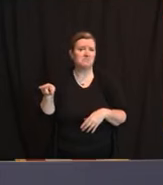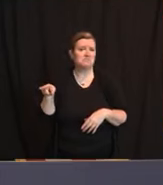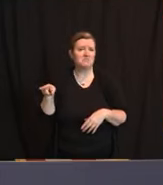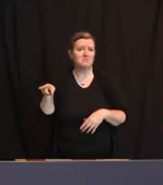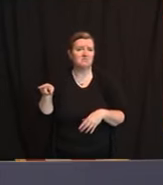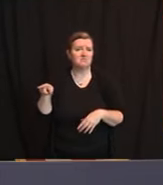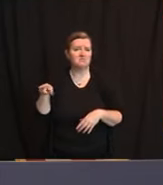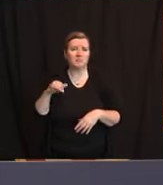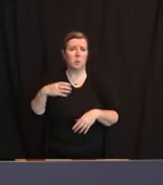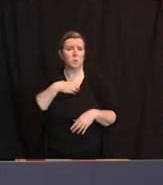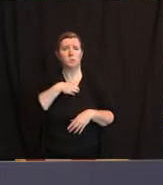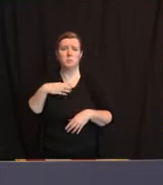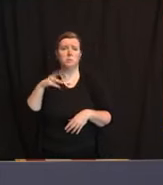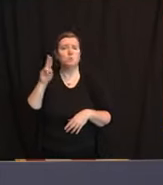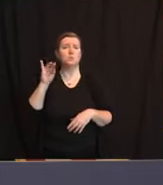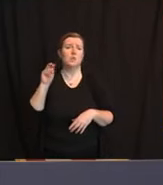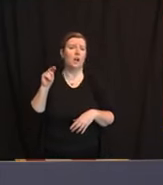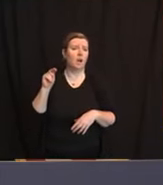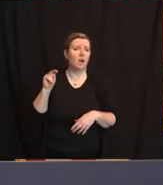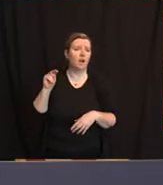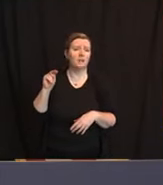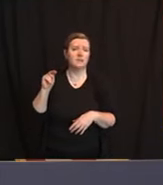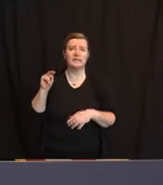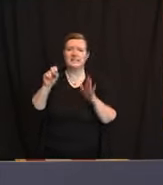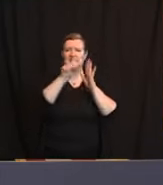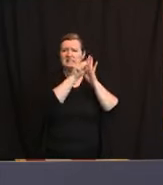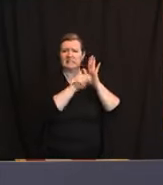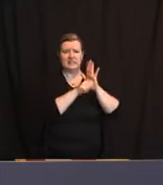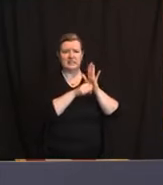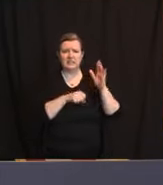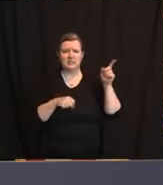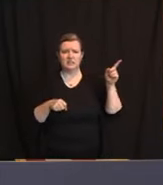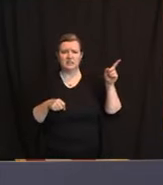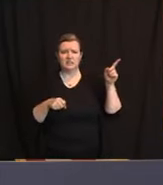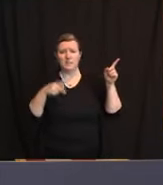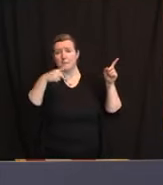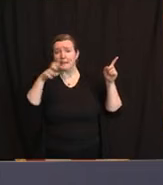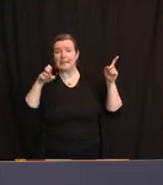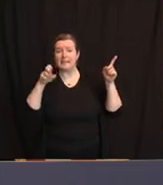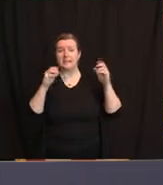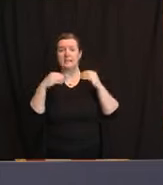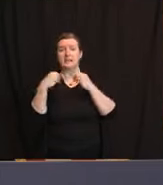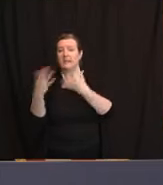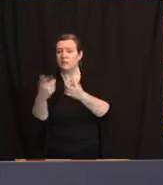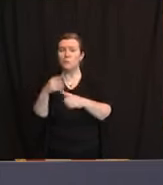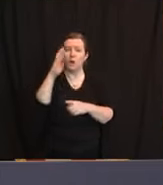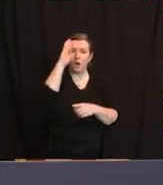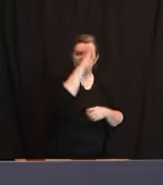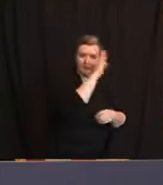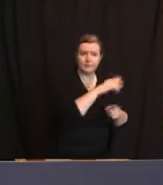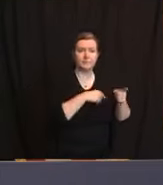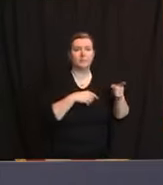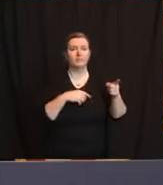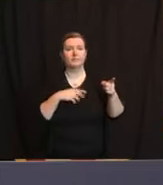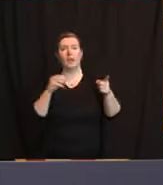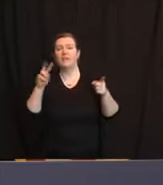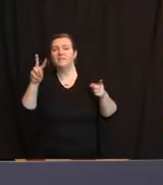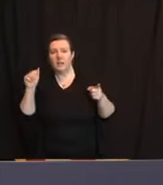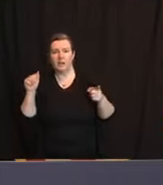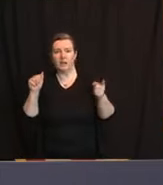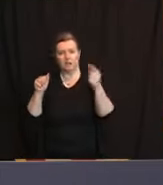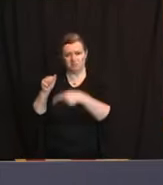the state prioritized hospital PPE over veterans and nursing homes? One more, please. Sure. And on